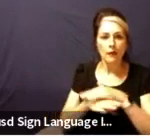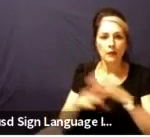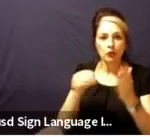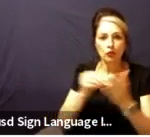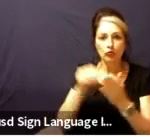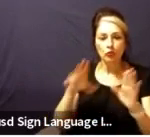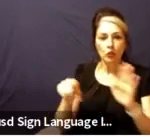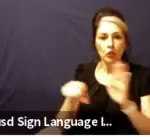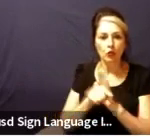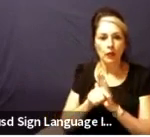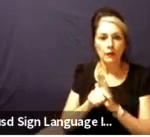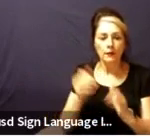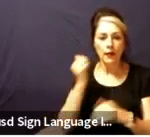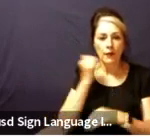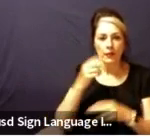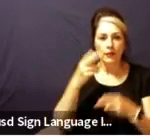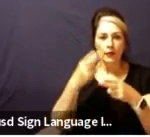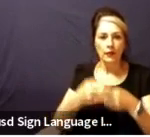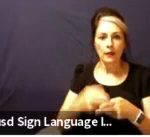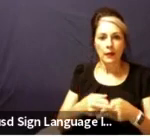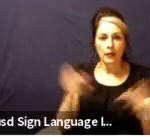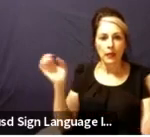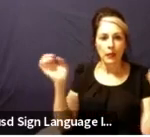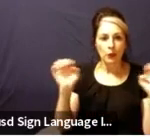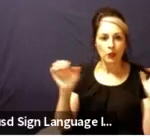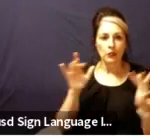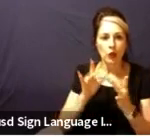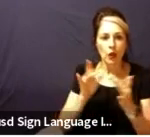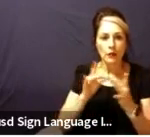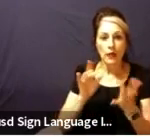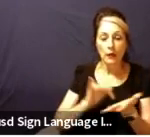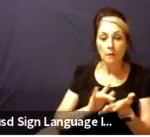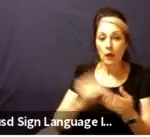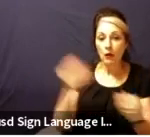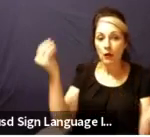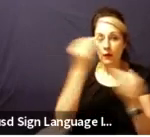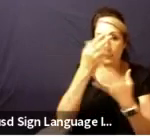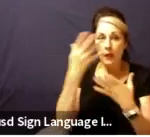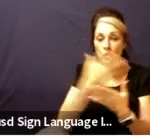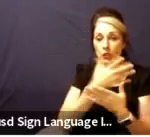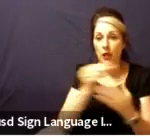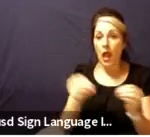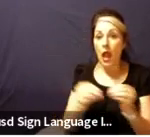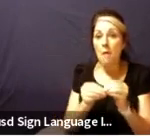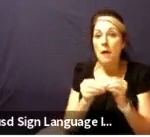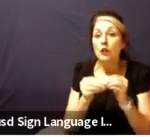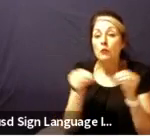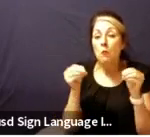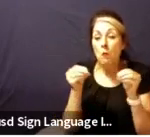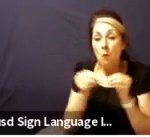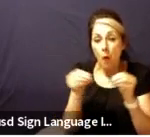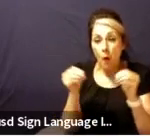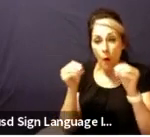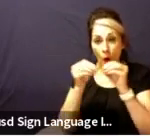students' grades, daily attendance, emergency contacts, medical information, and much